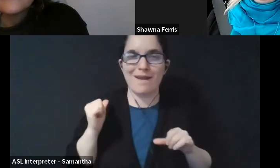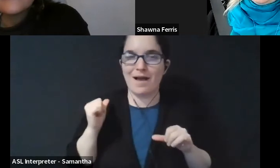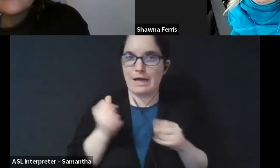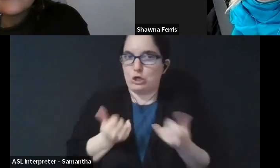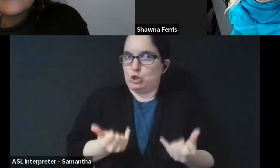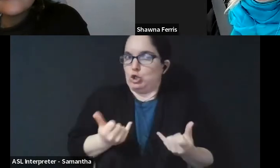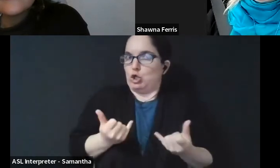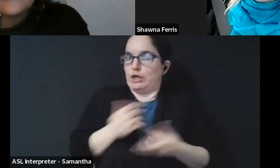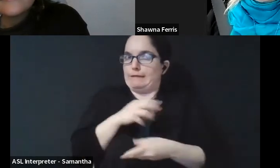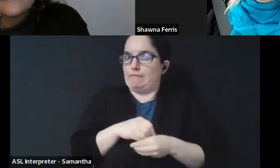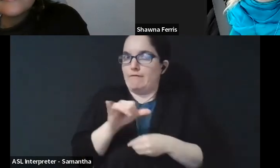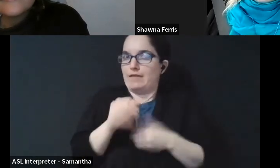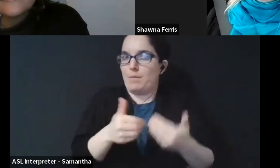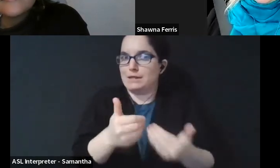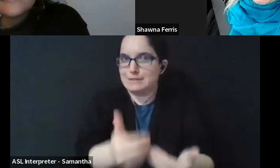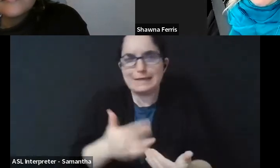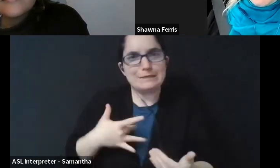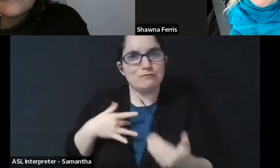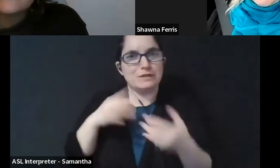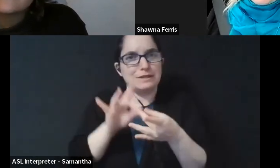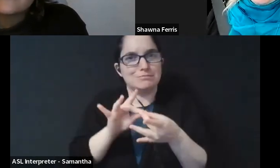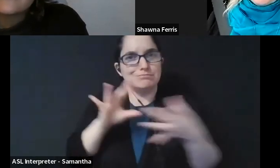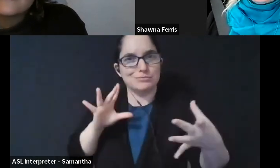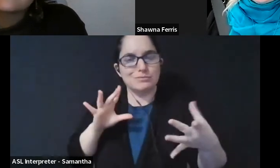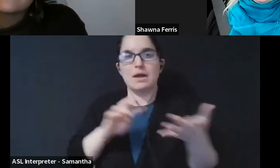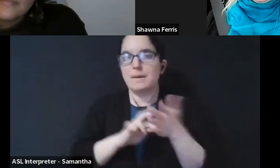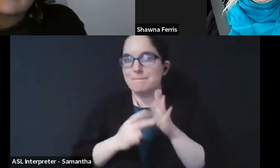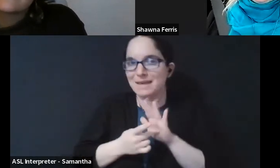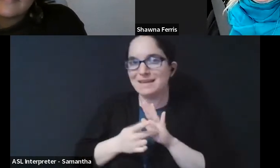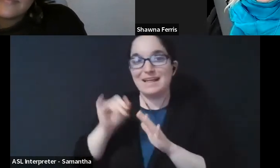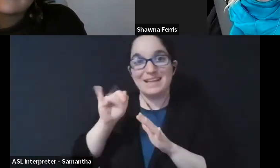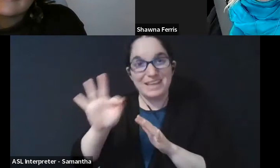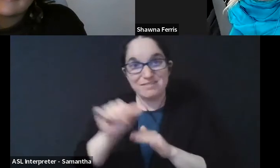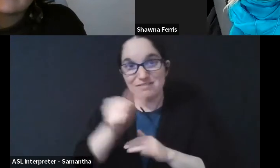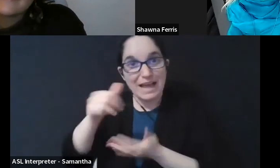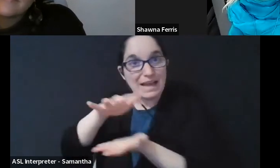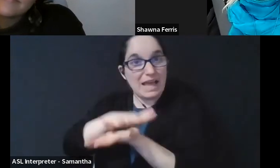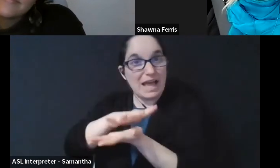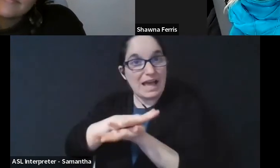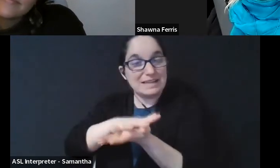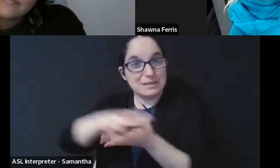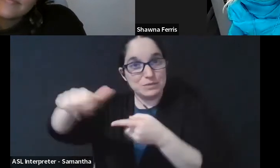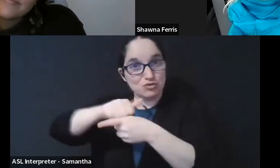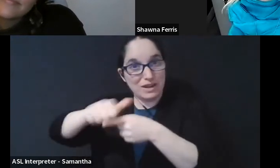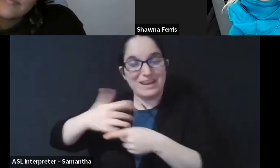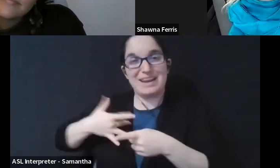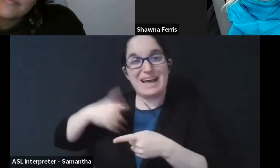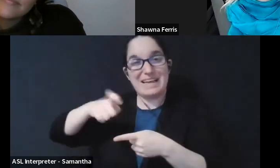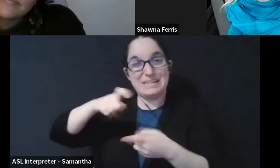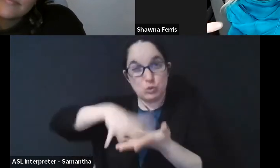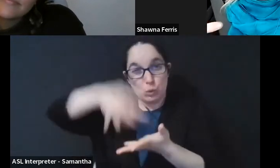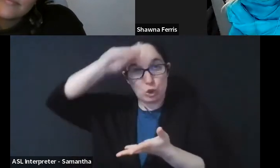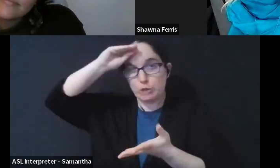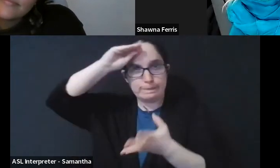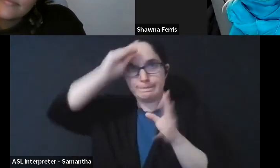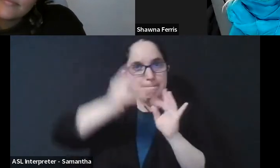also been a process of unlearning some of the academic training that taught me that, you know, I